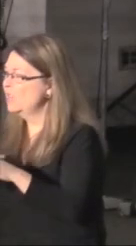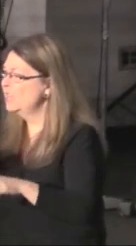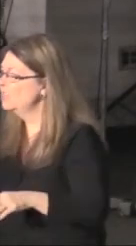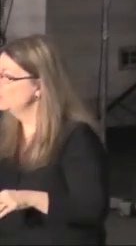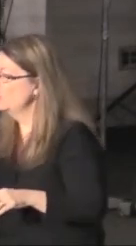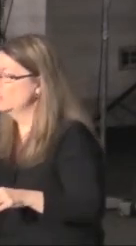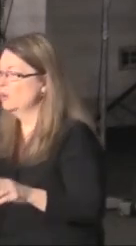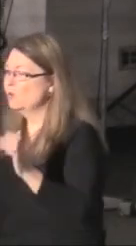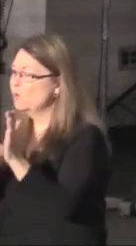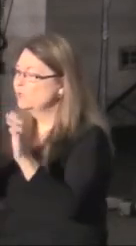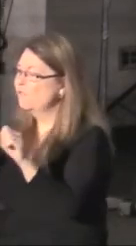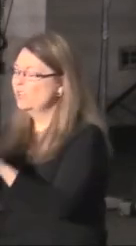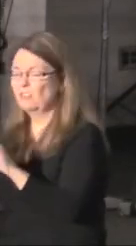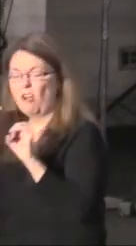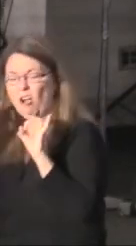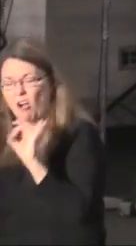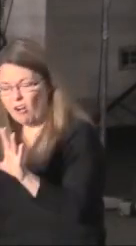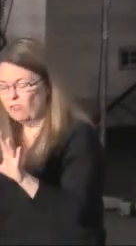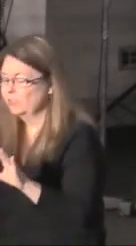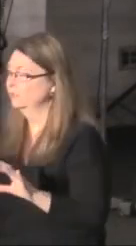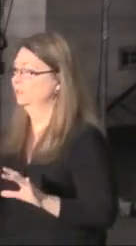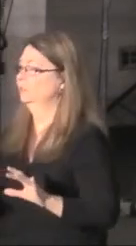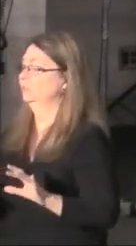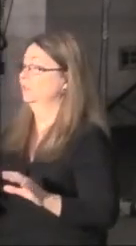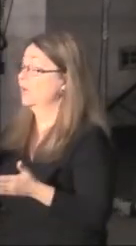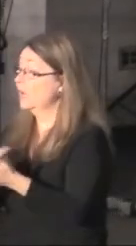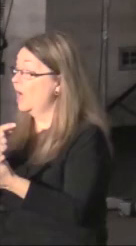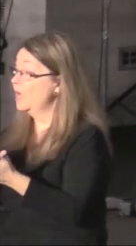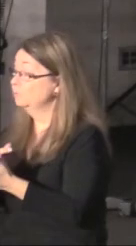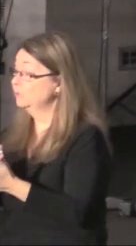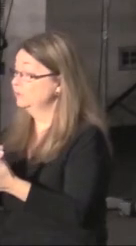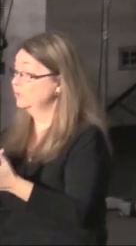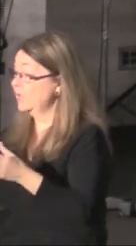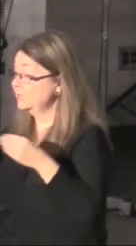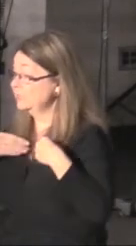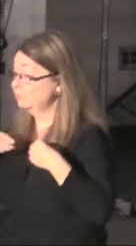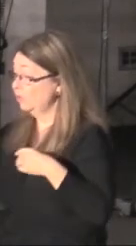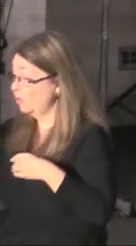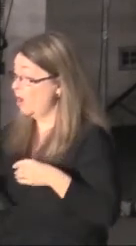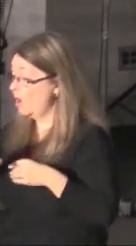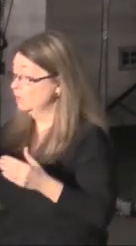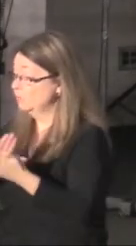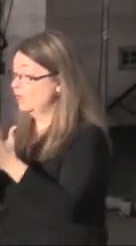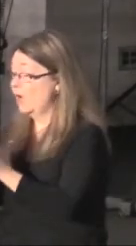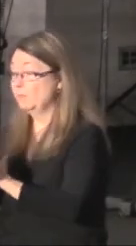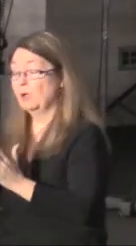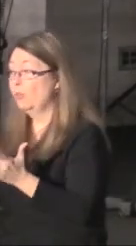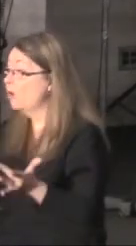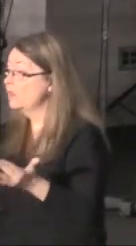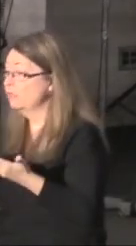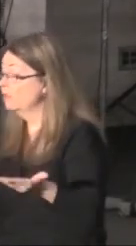history. Crucifixion was horrific. And the gospel took the cross, and it turned it into something